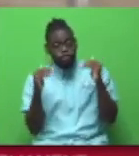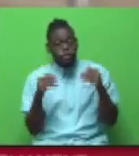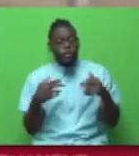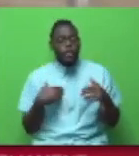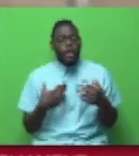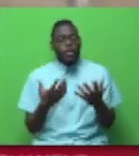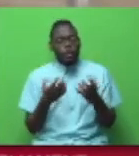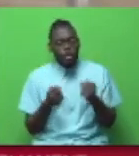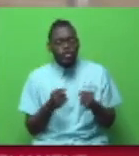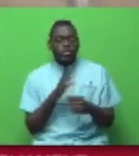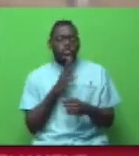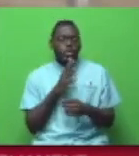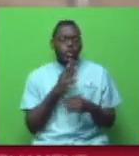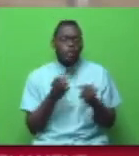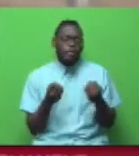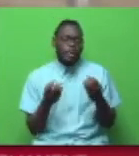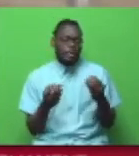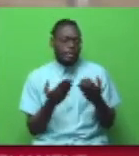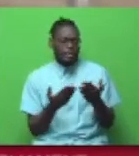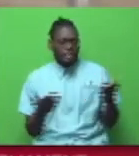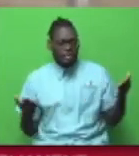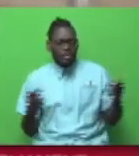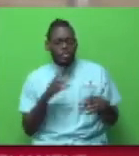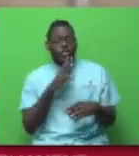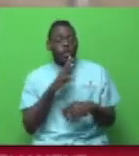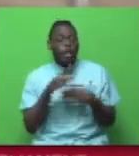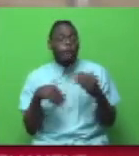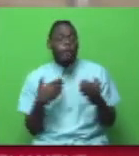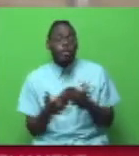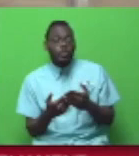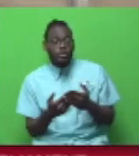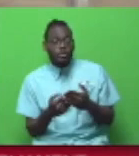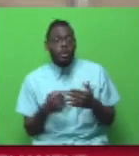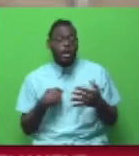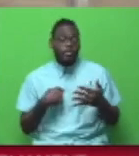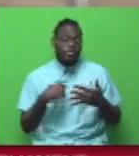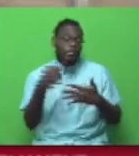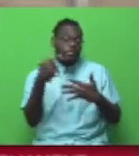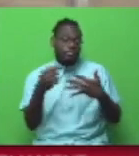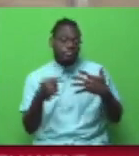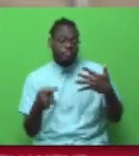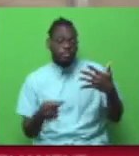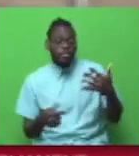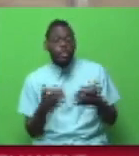address on the record that was placed onto the record by Senator Lakshmidiyal.